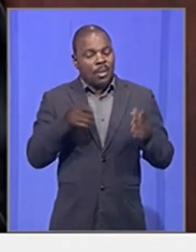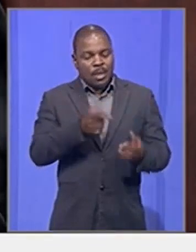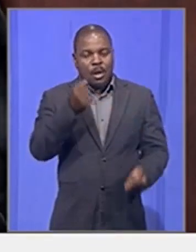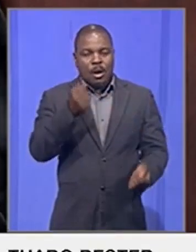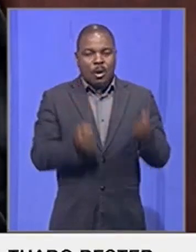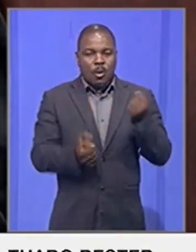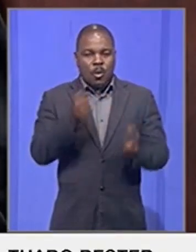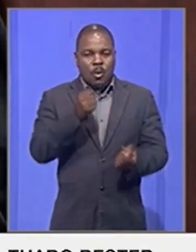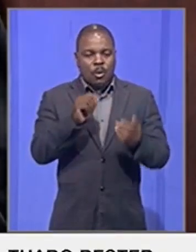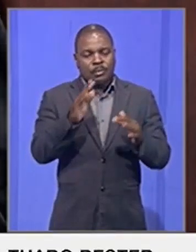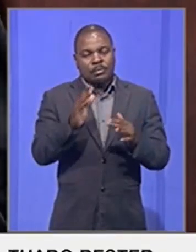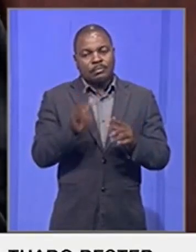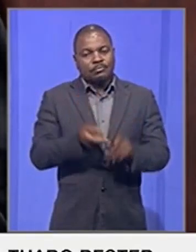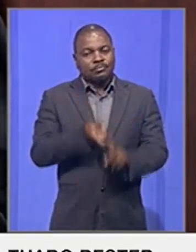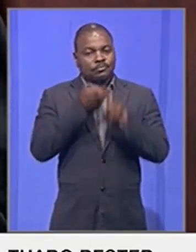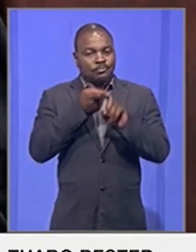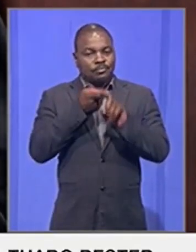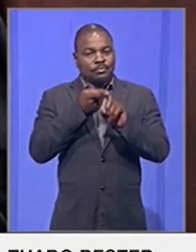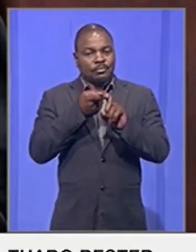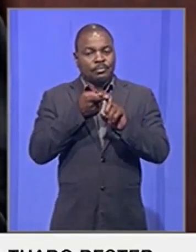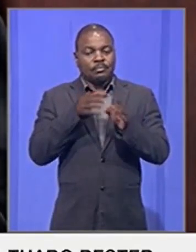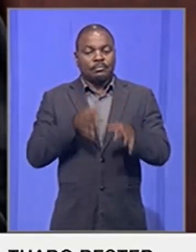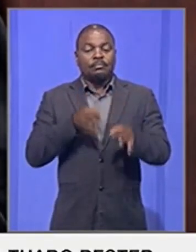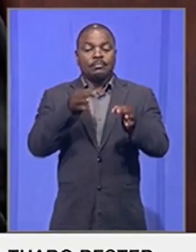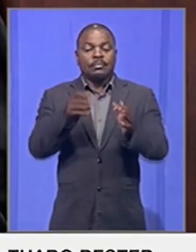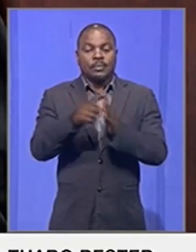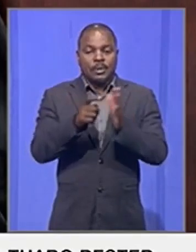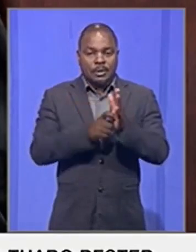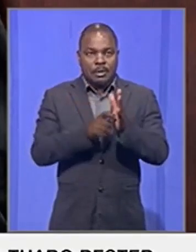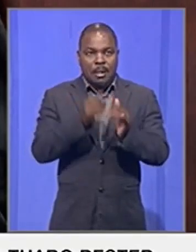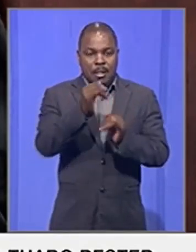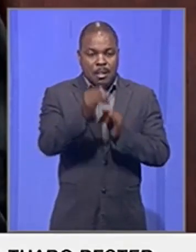case to the date of the 12th, rather